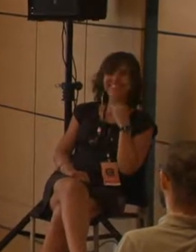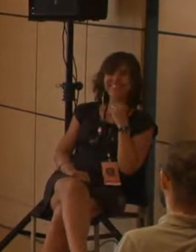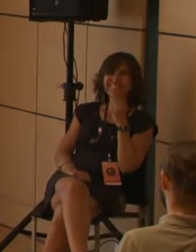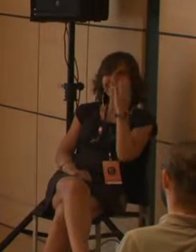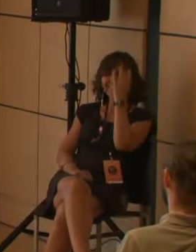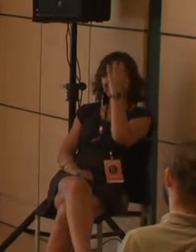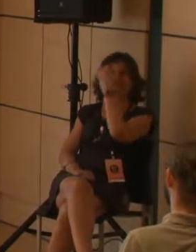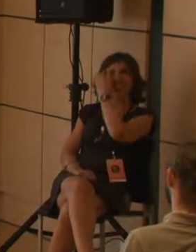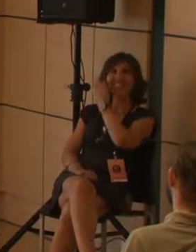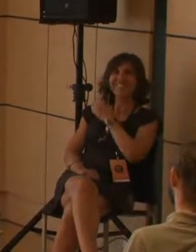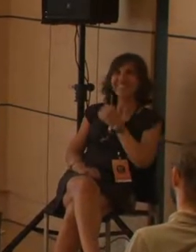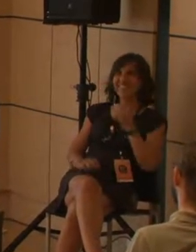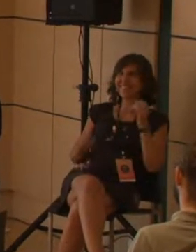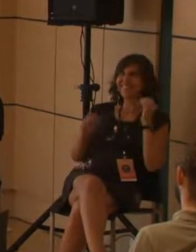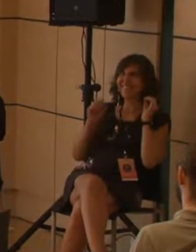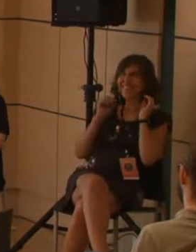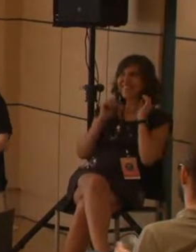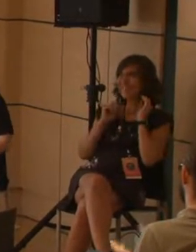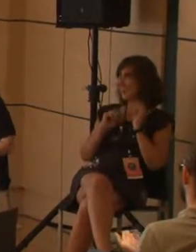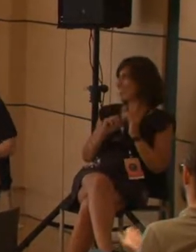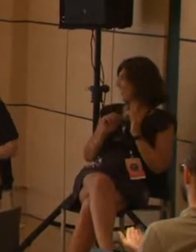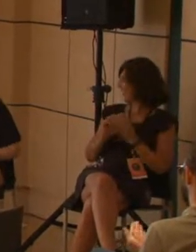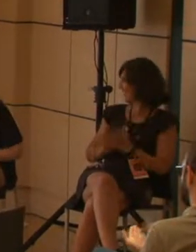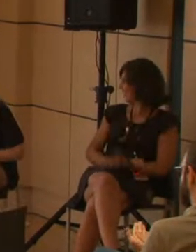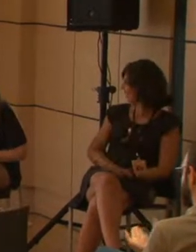questions and enjoy the festival